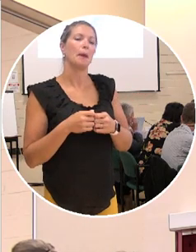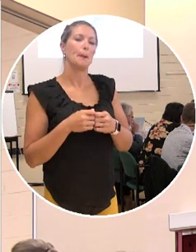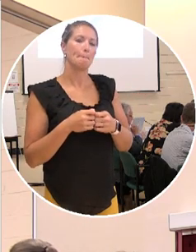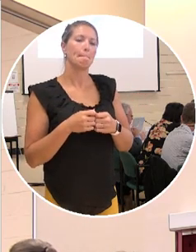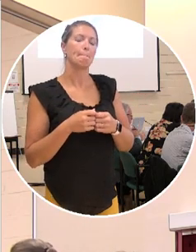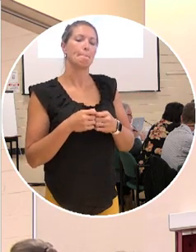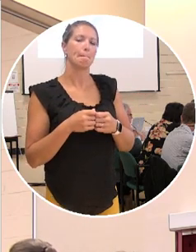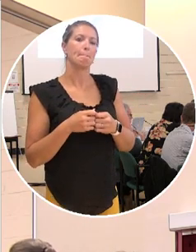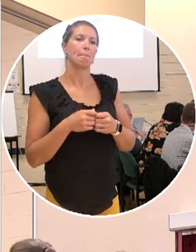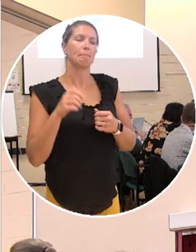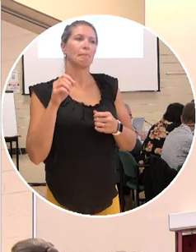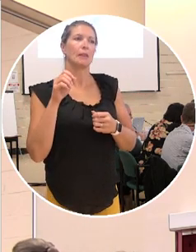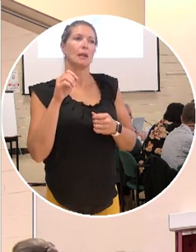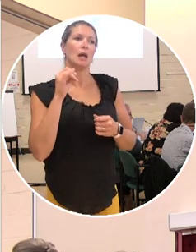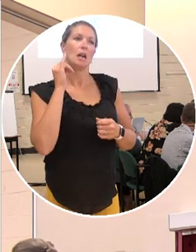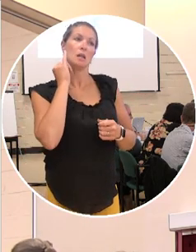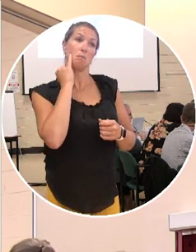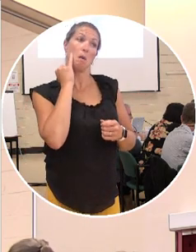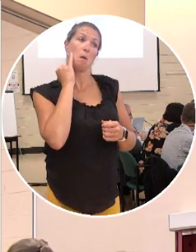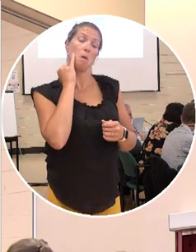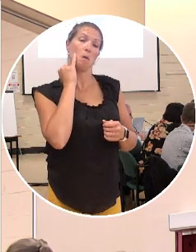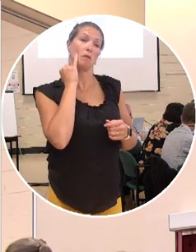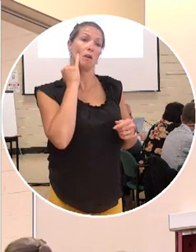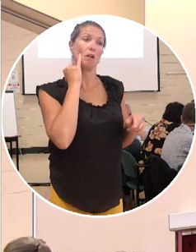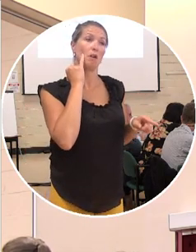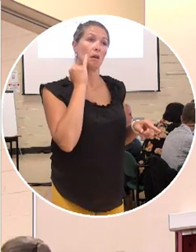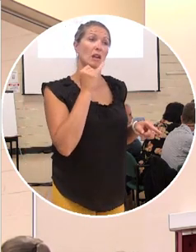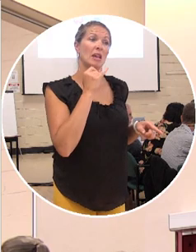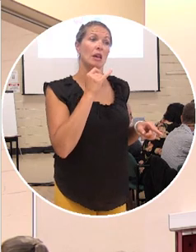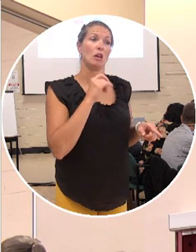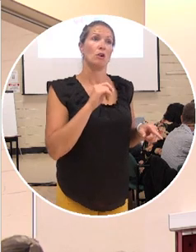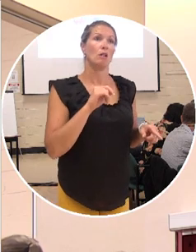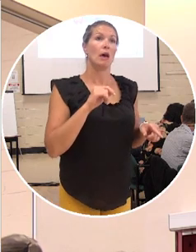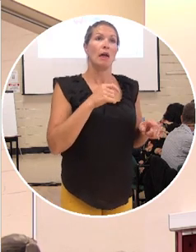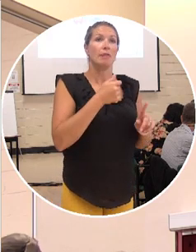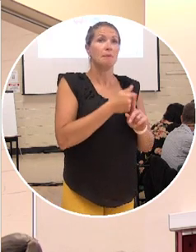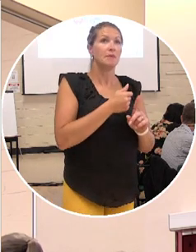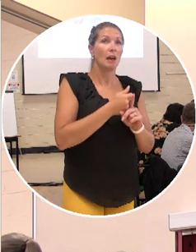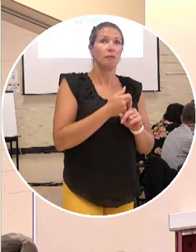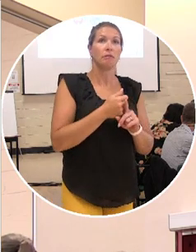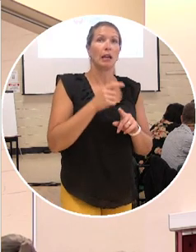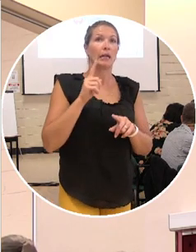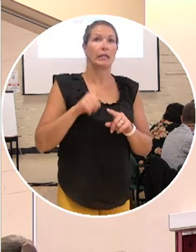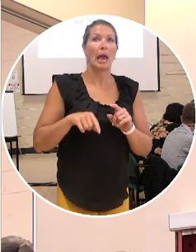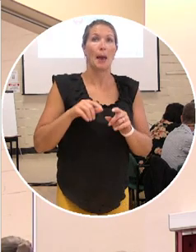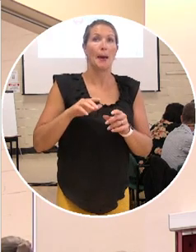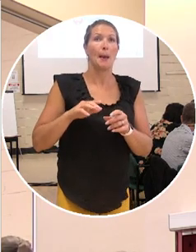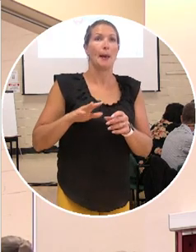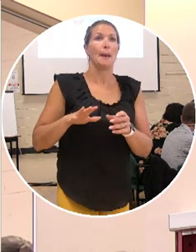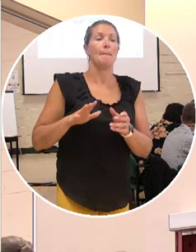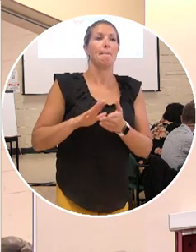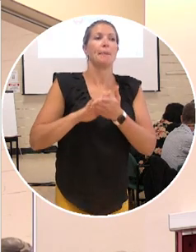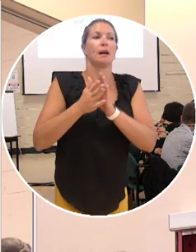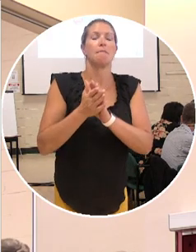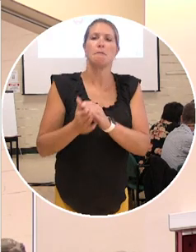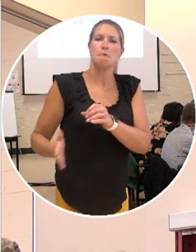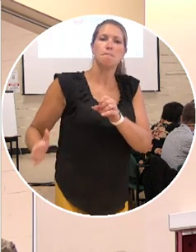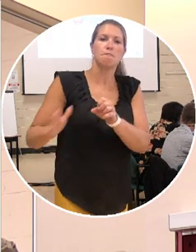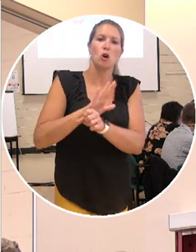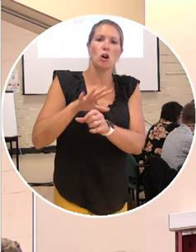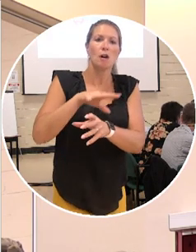a trustee cannot actively be a part of a political campaign? There is really no, I